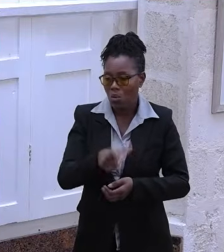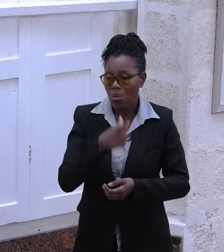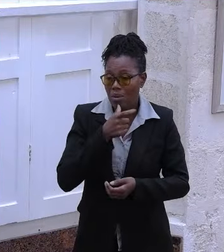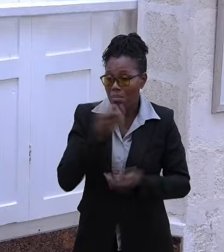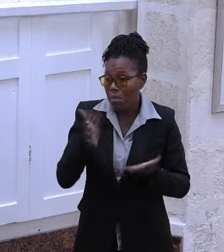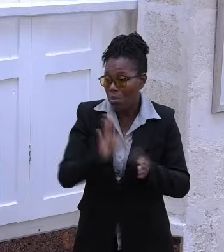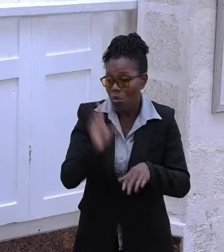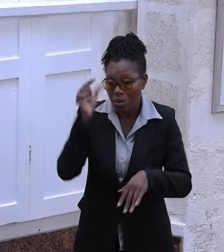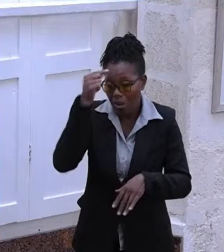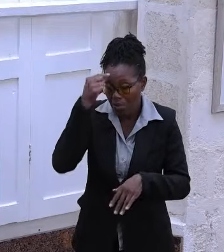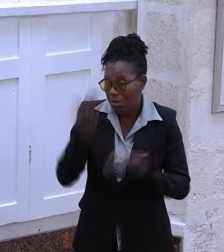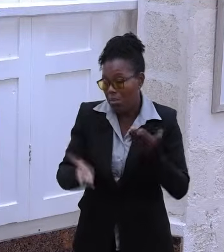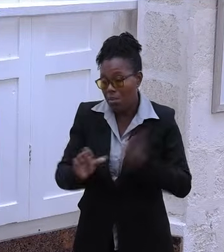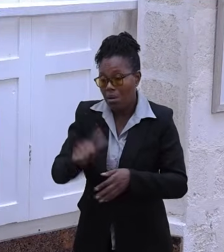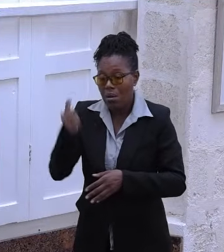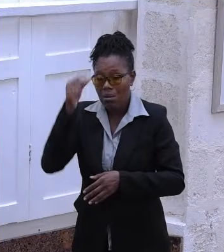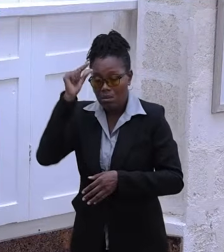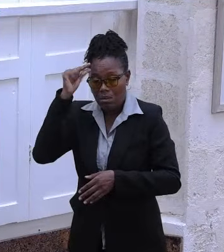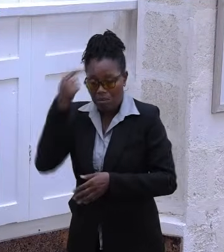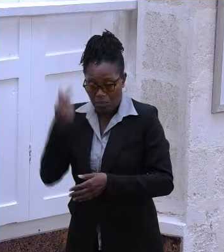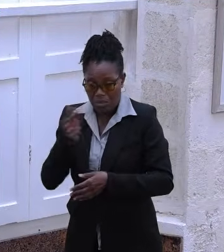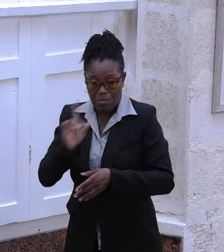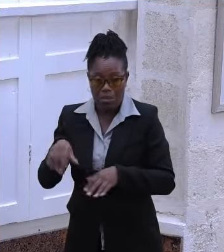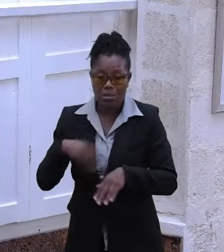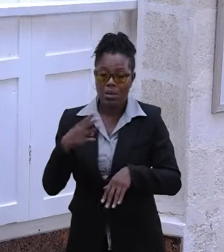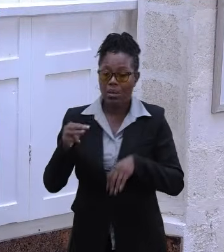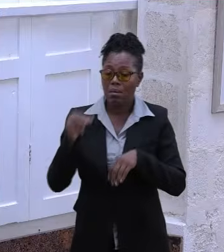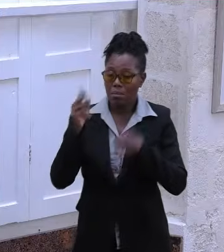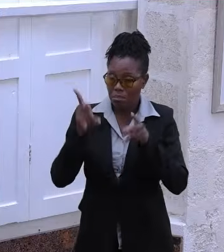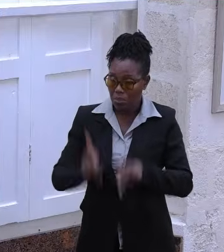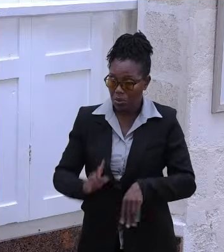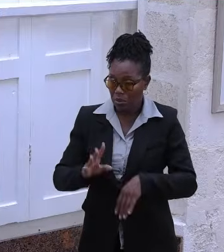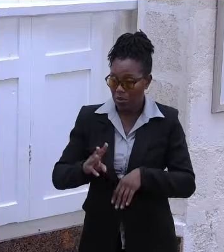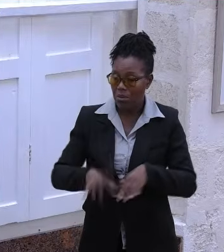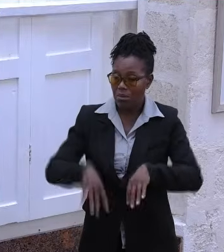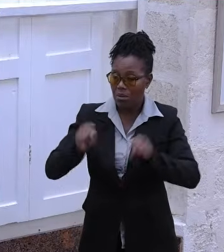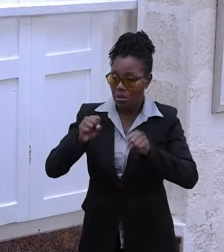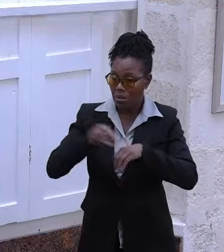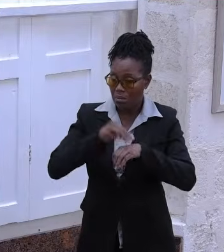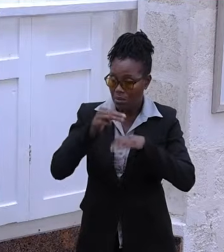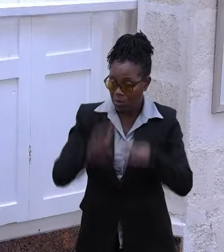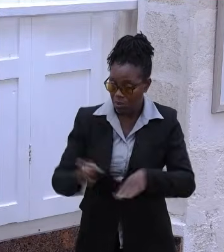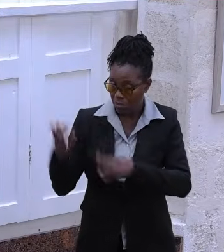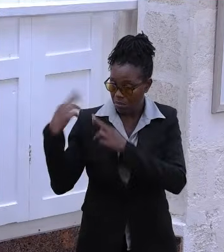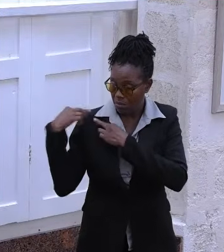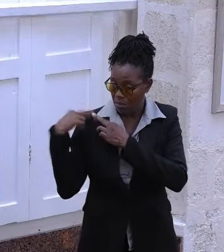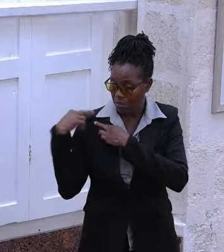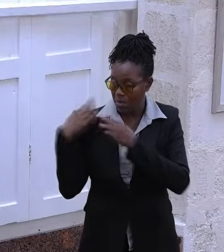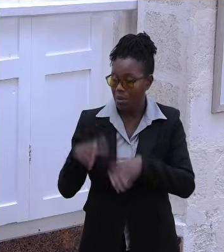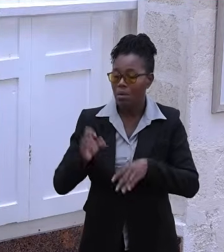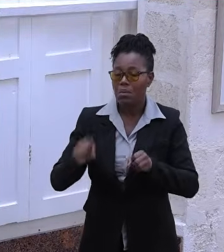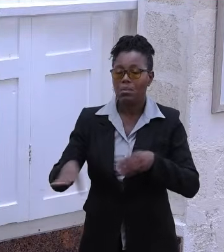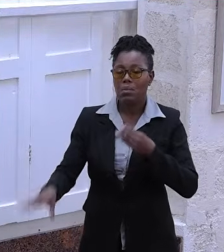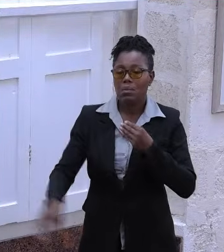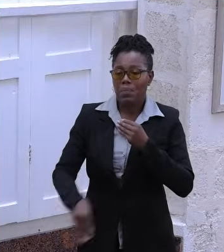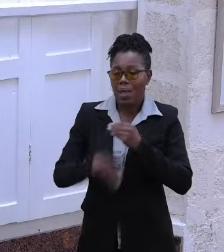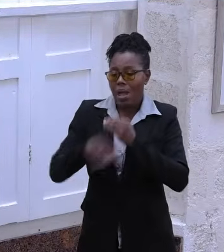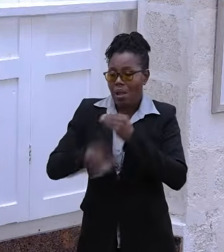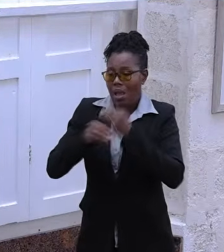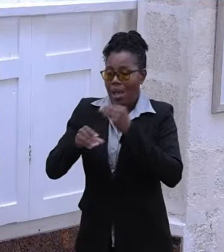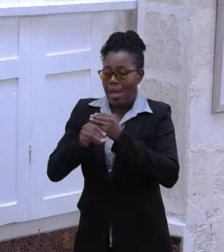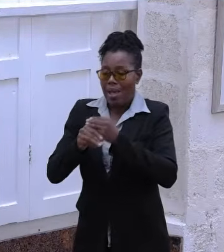might be another government, whoever the minister is at the time, the right to add, without any further discussion with